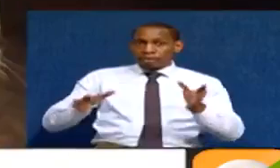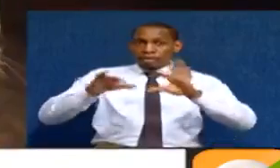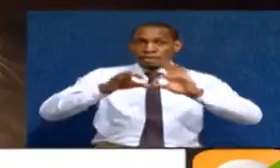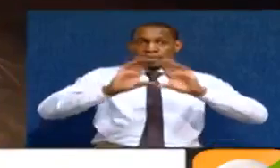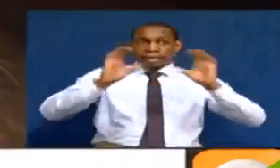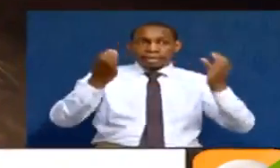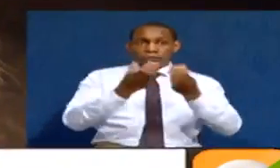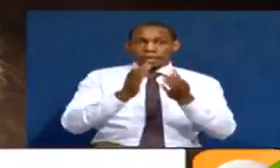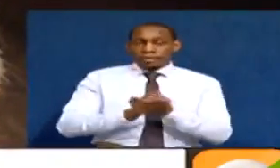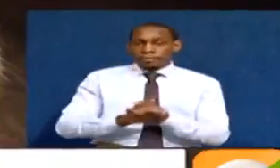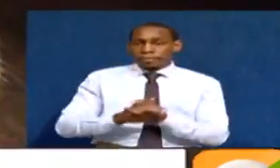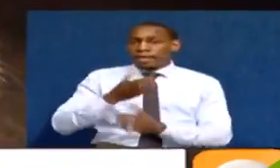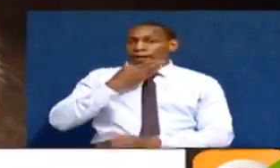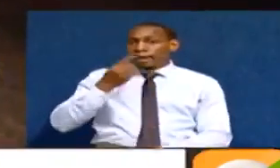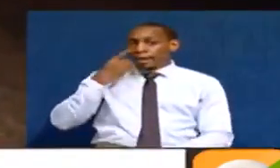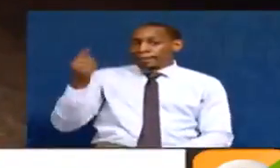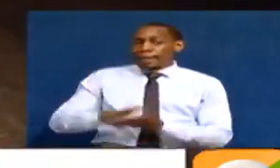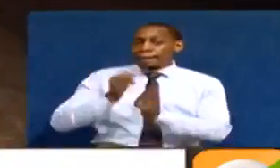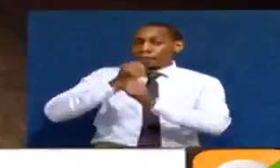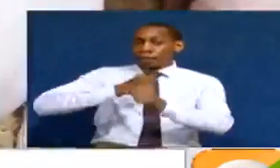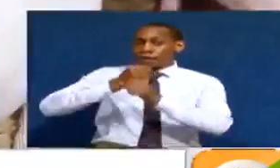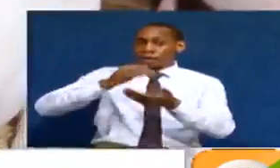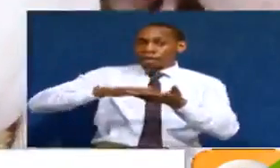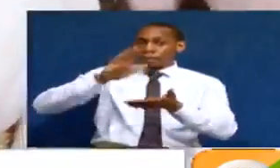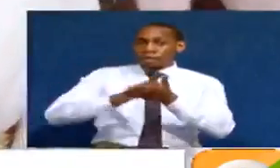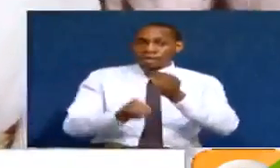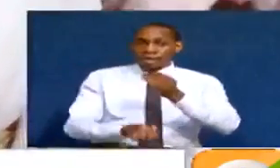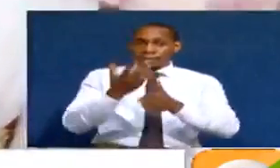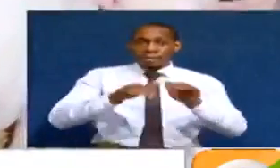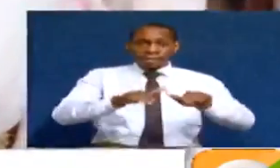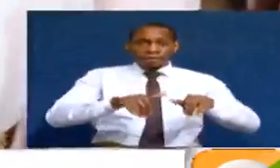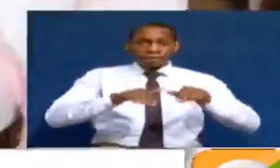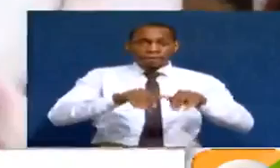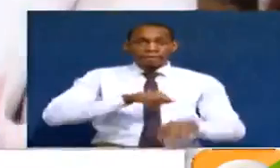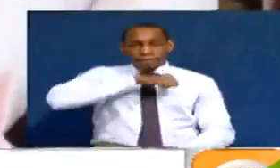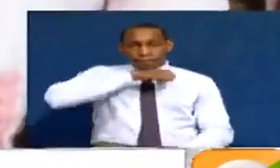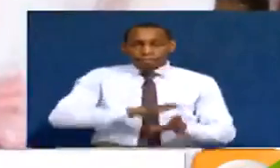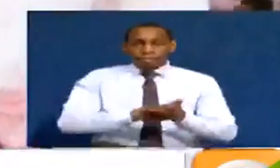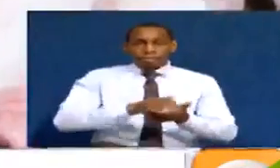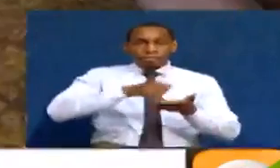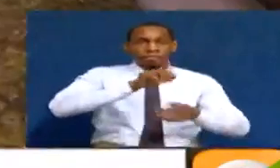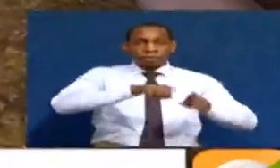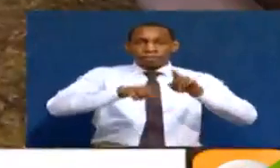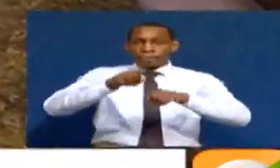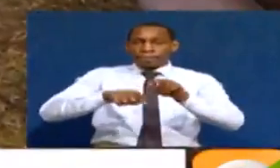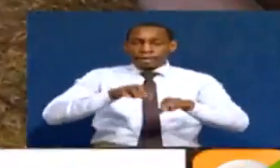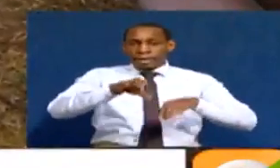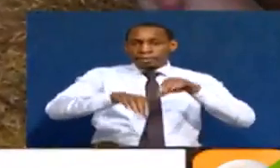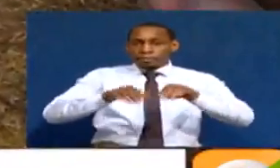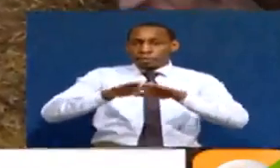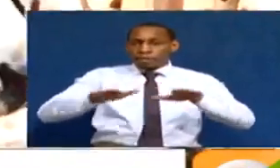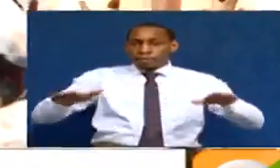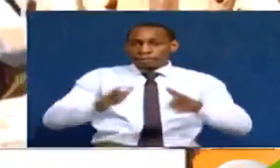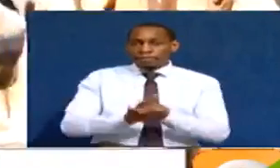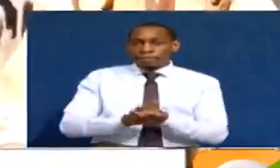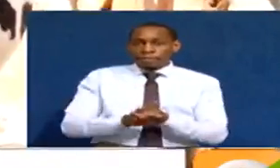world. Walter has gone a notch higher and has started rearing pigs as part of diversifying livestock in the farm.